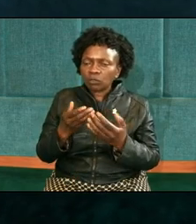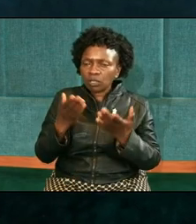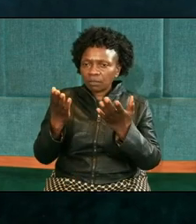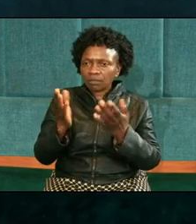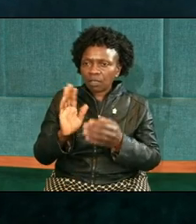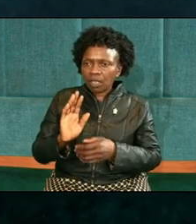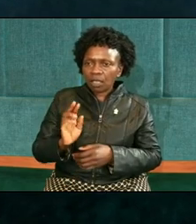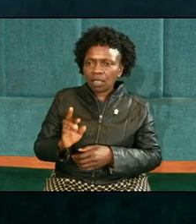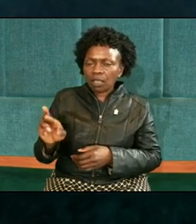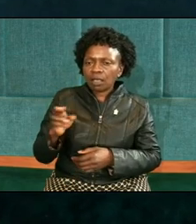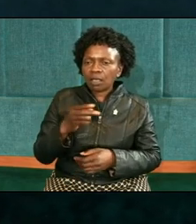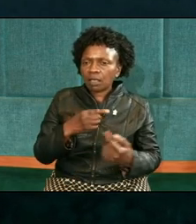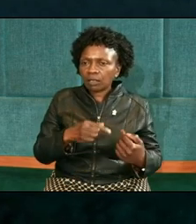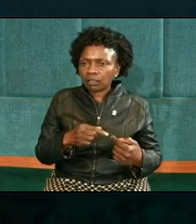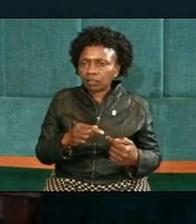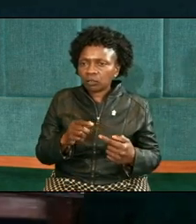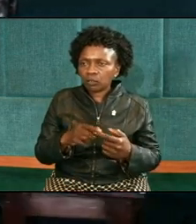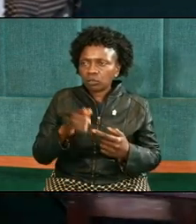Lord.